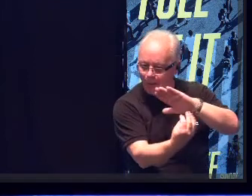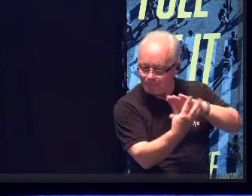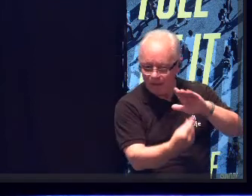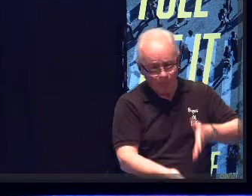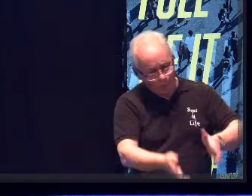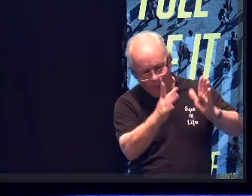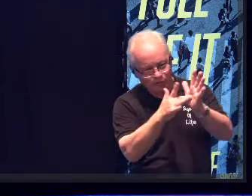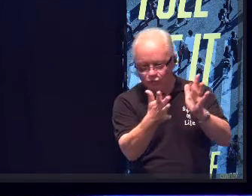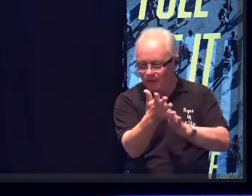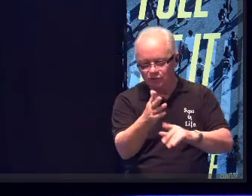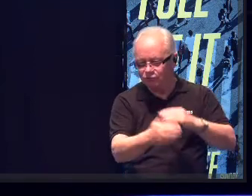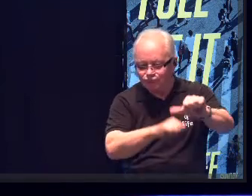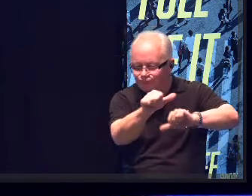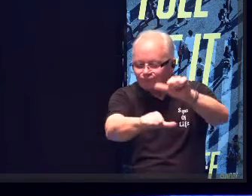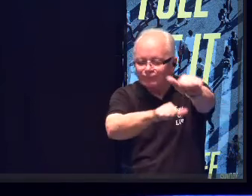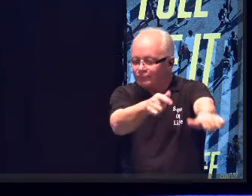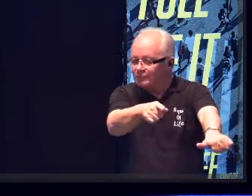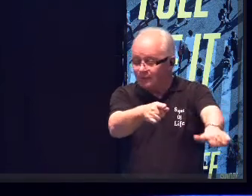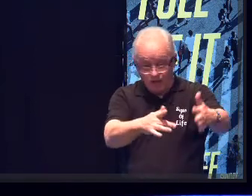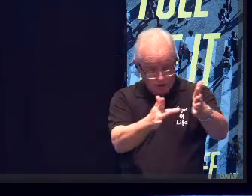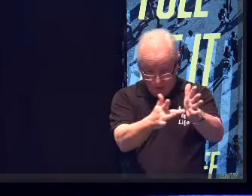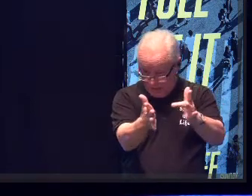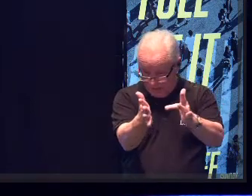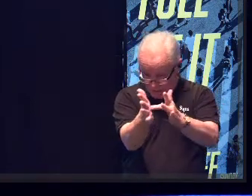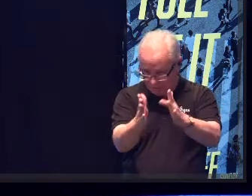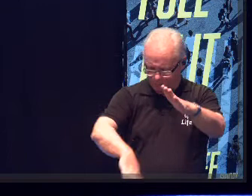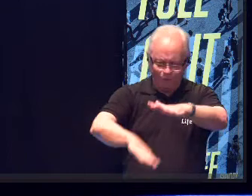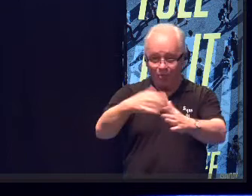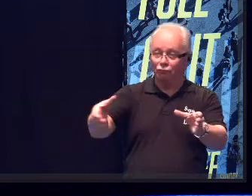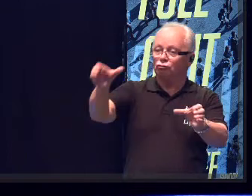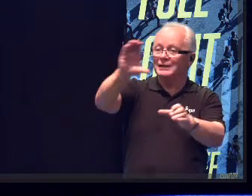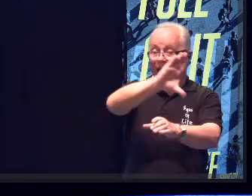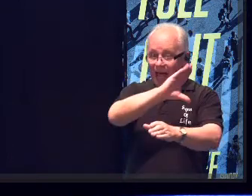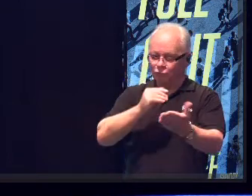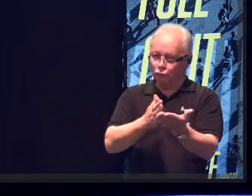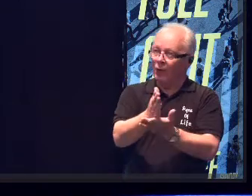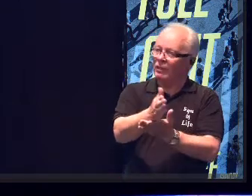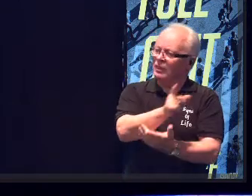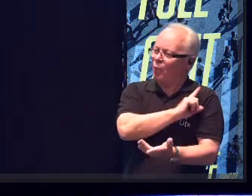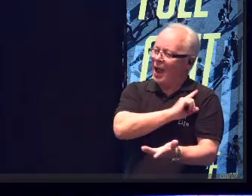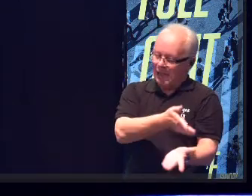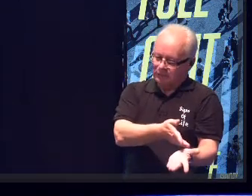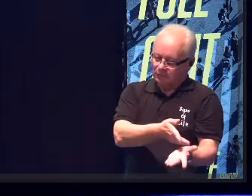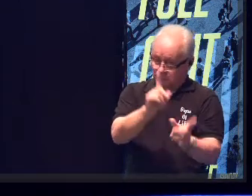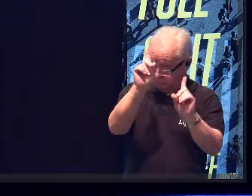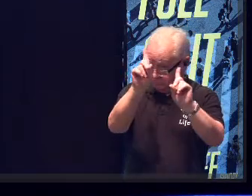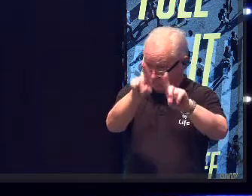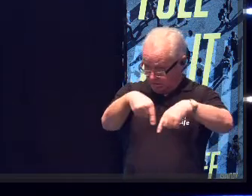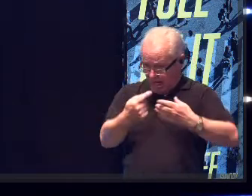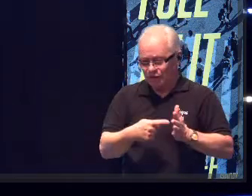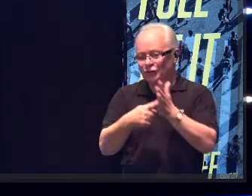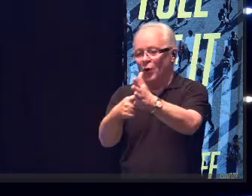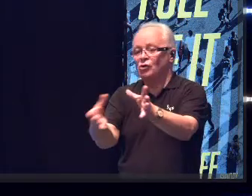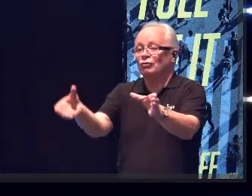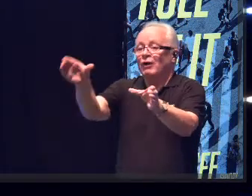full of grace and full of truth. And here's why. We can't show grace without